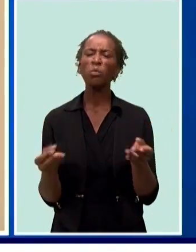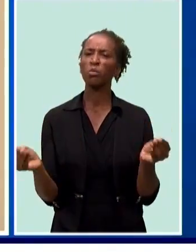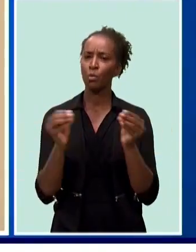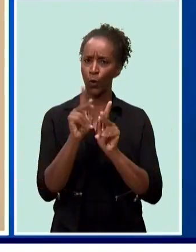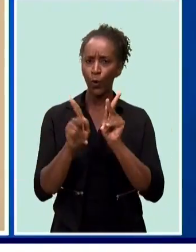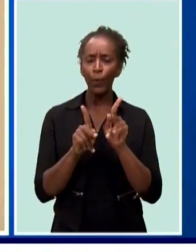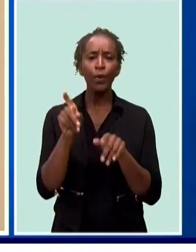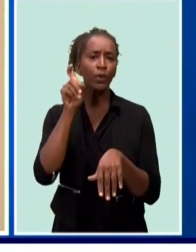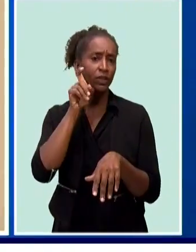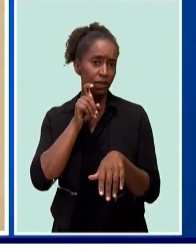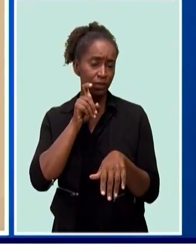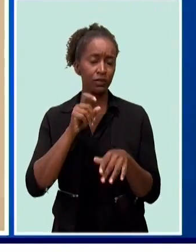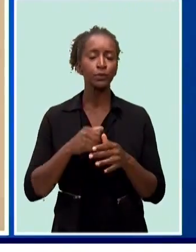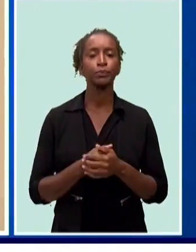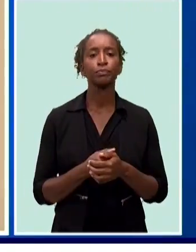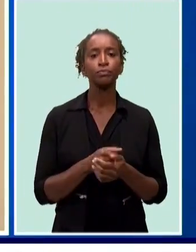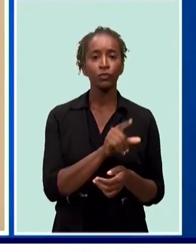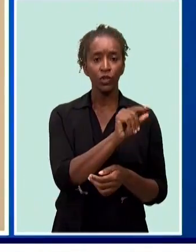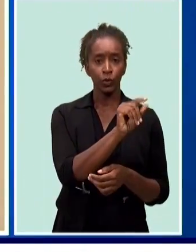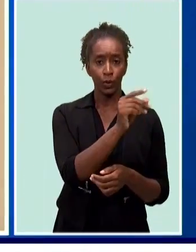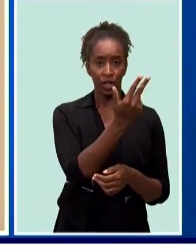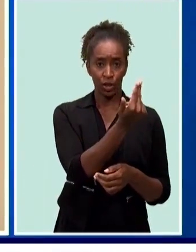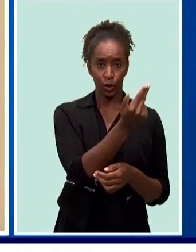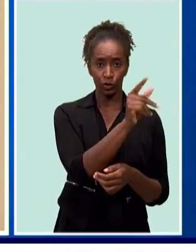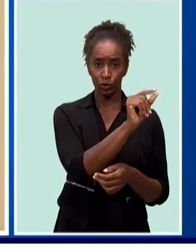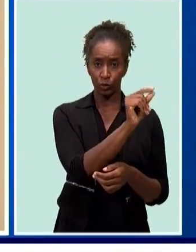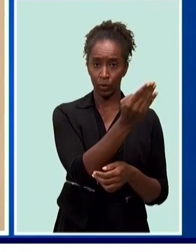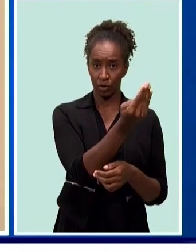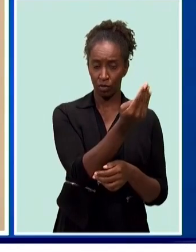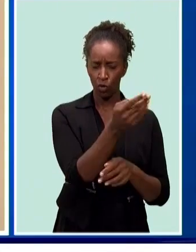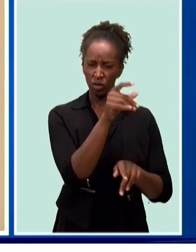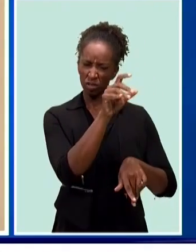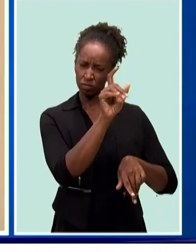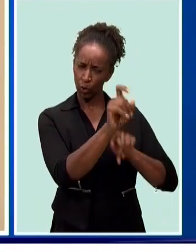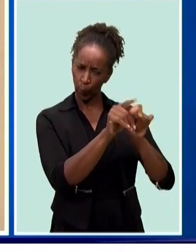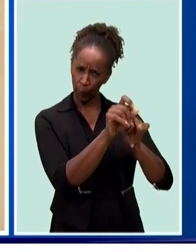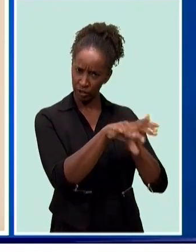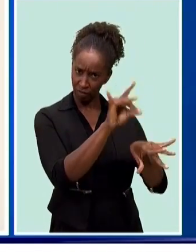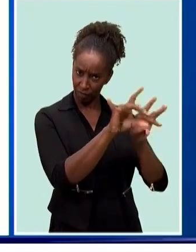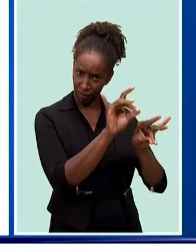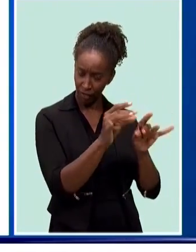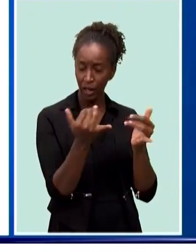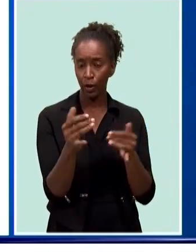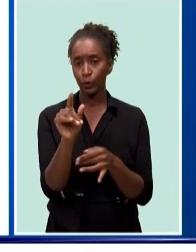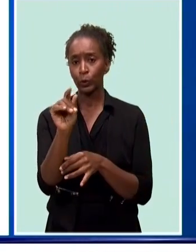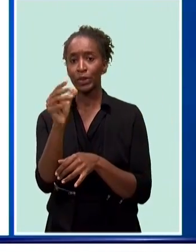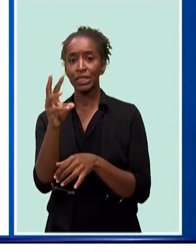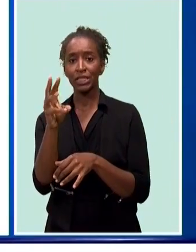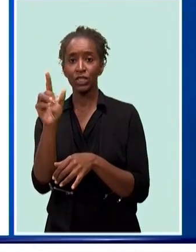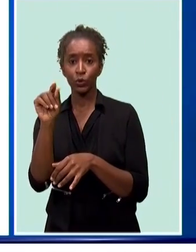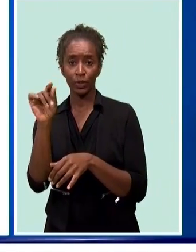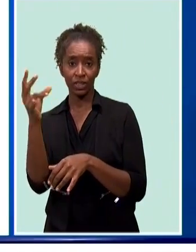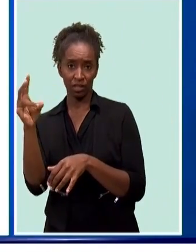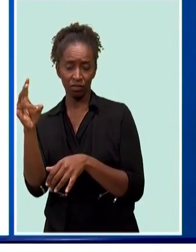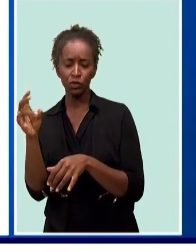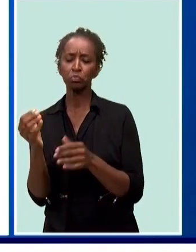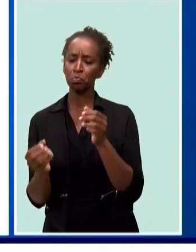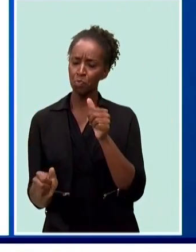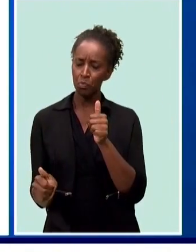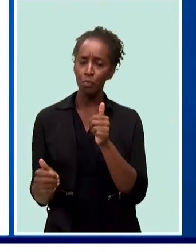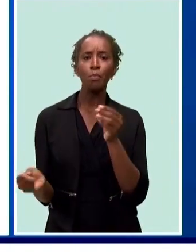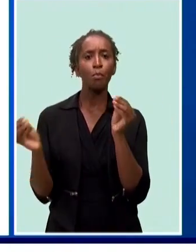those figures with the data from the 2013-2014 survey, what we realize is that there has been an increase in the persons indicating that they have ever had